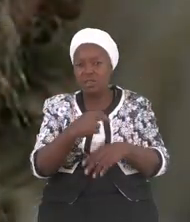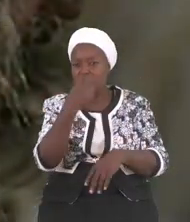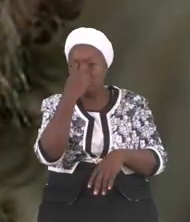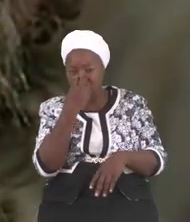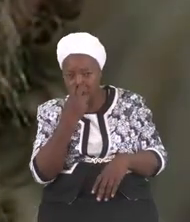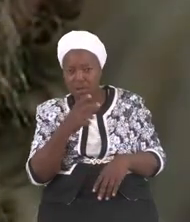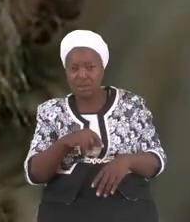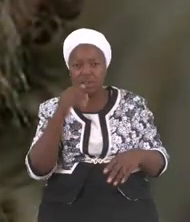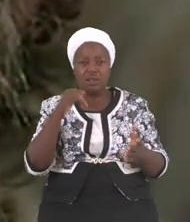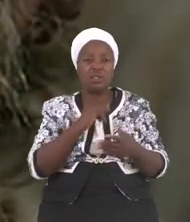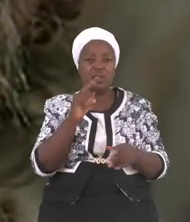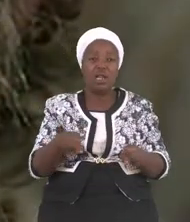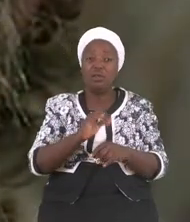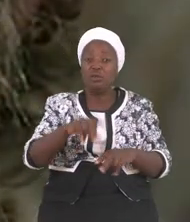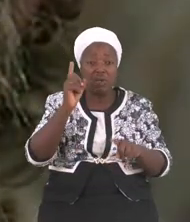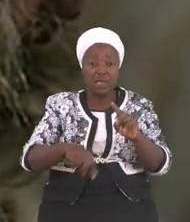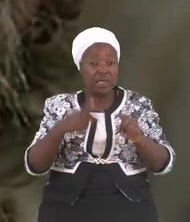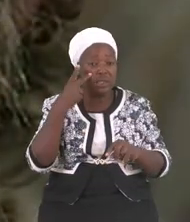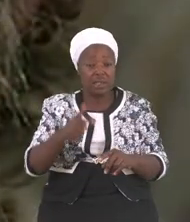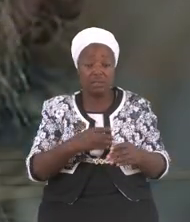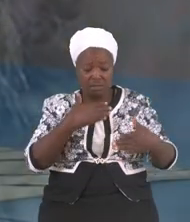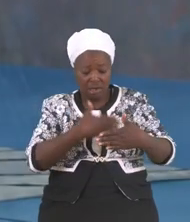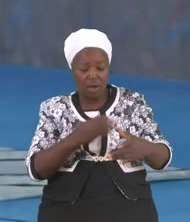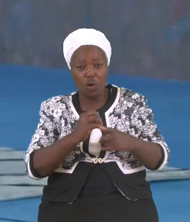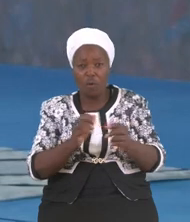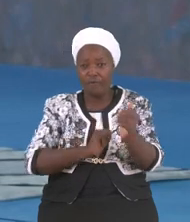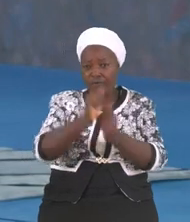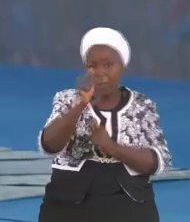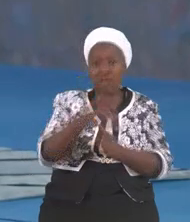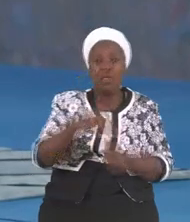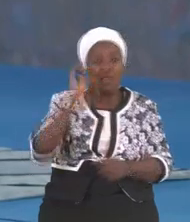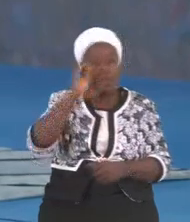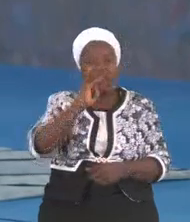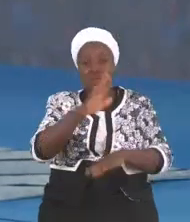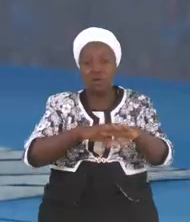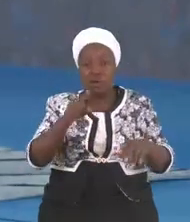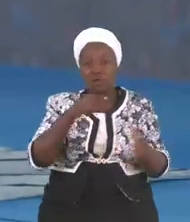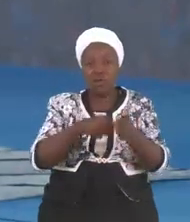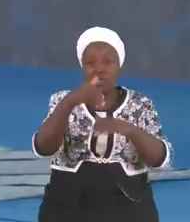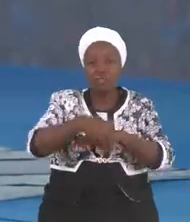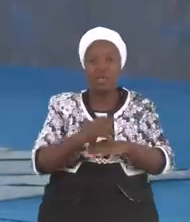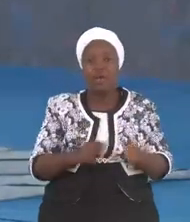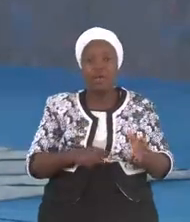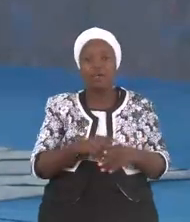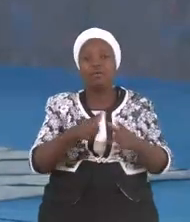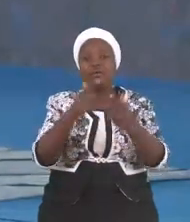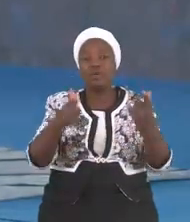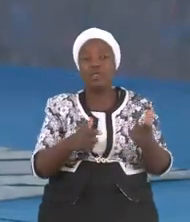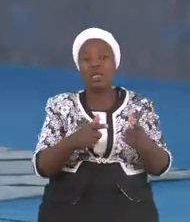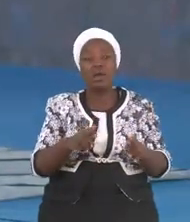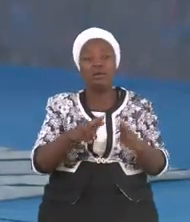see near, you cannot see far. It's calling you tonight. Manifestation of mercy will give you